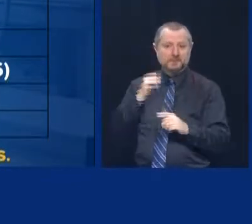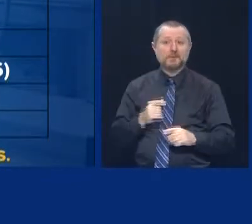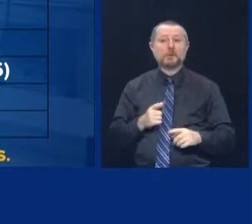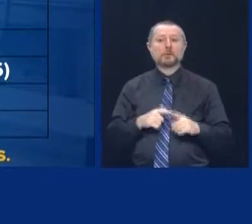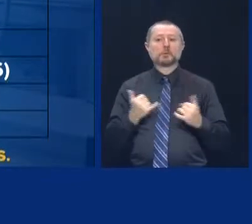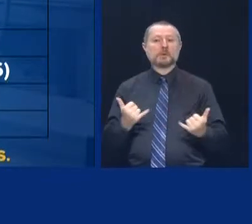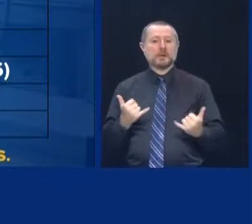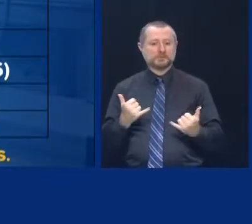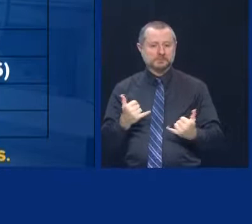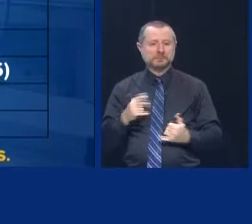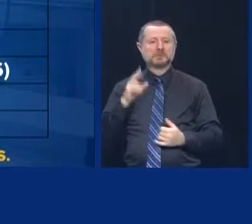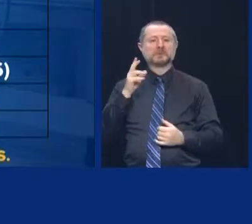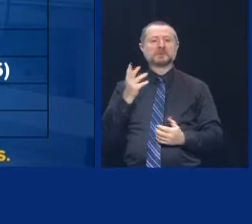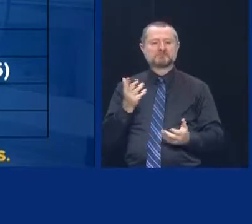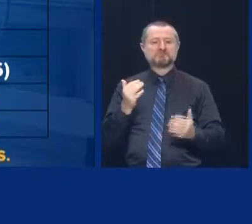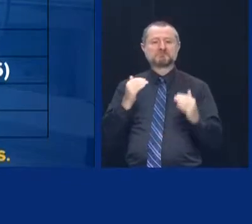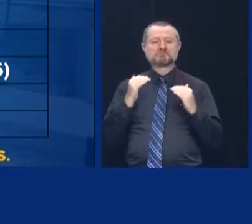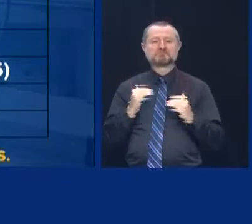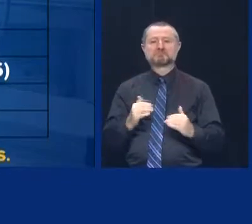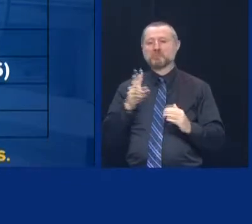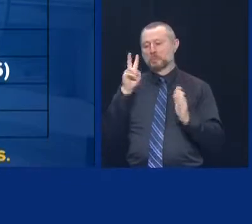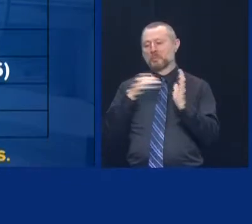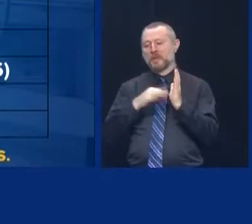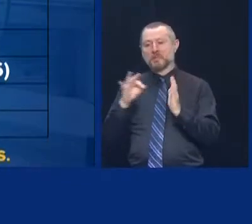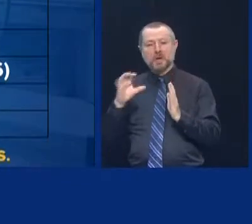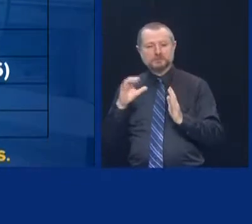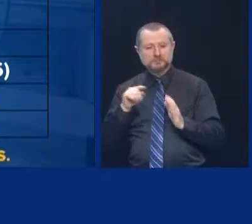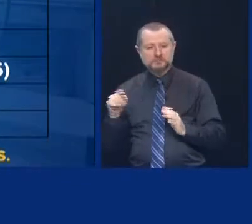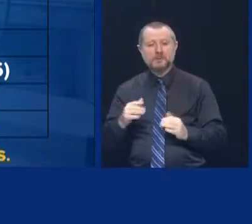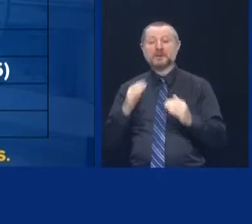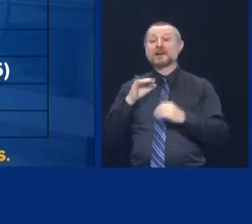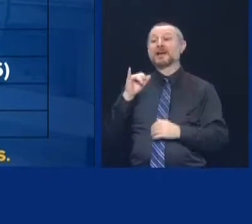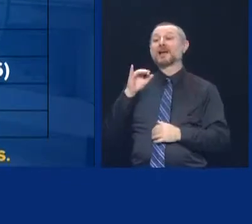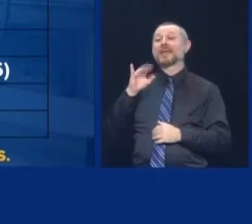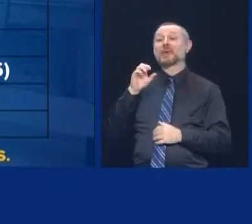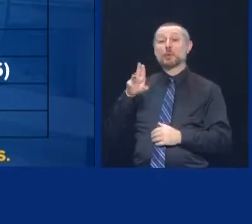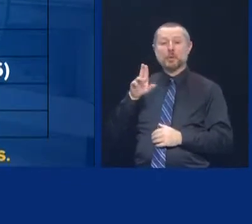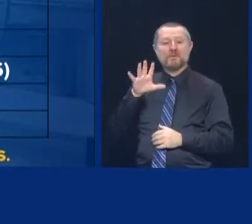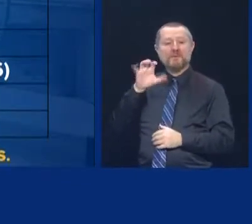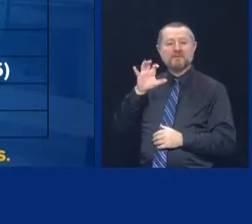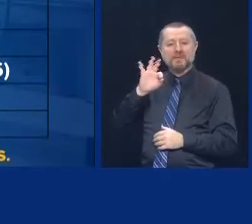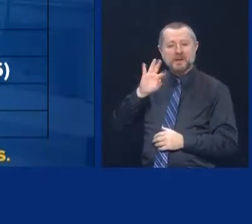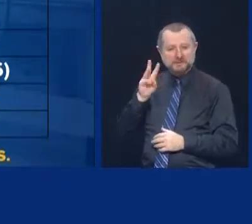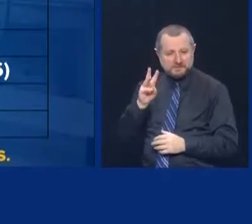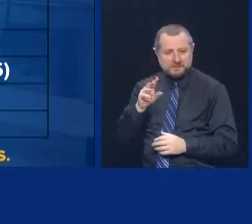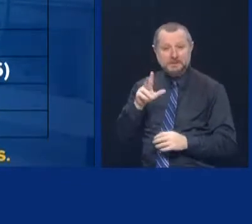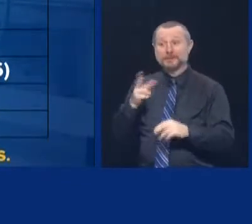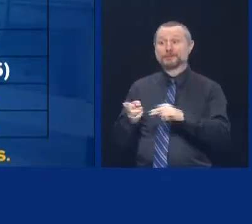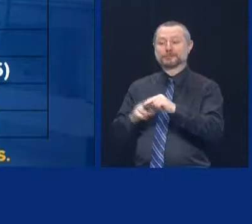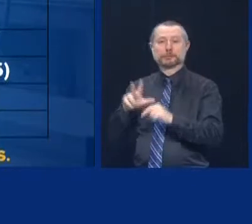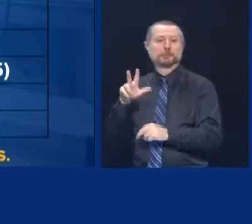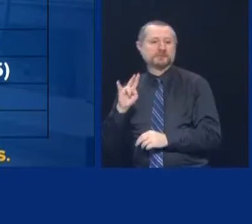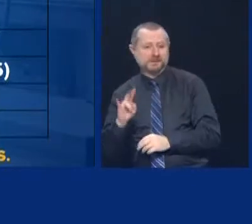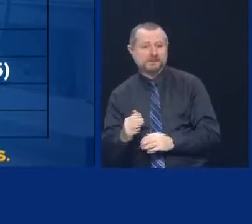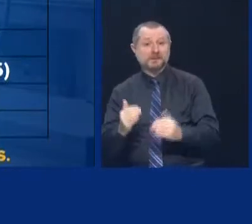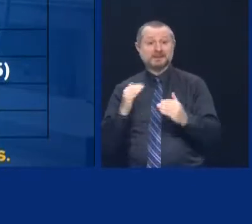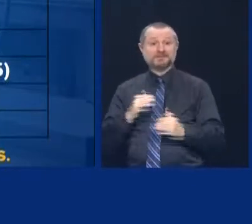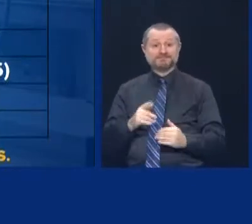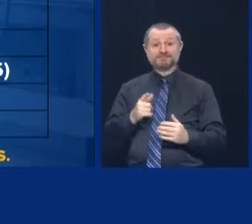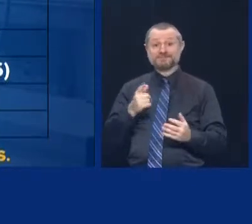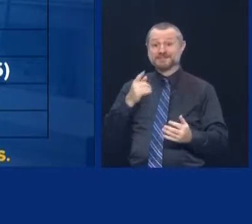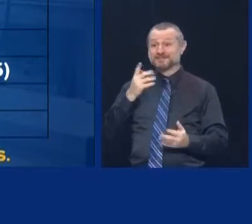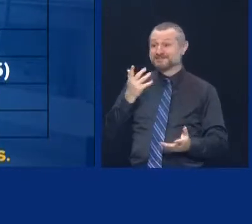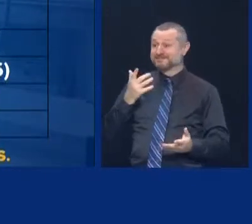Number of people in ICU beds, number of intubations up. We know what this means, right?